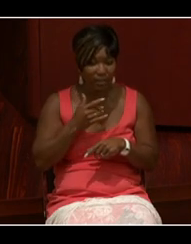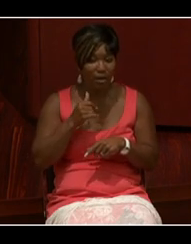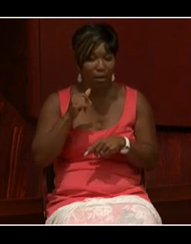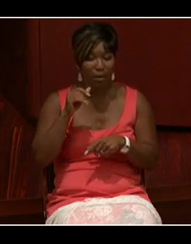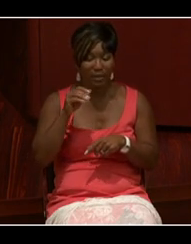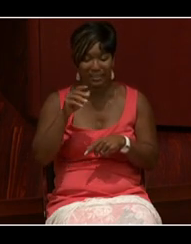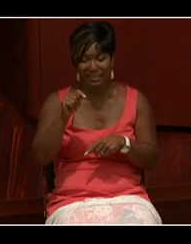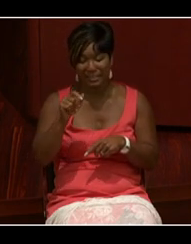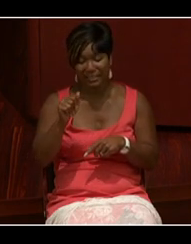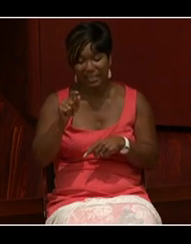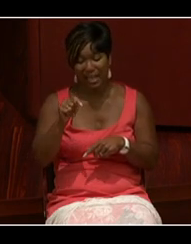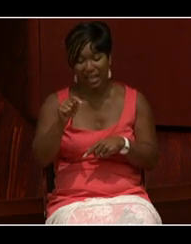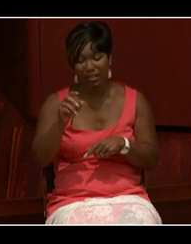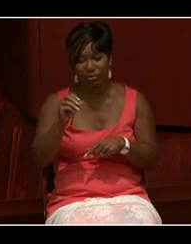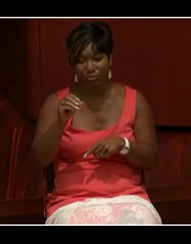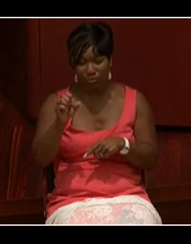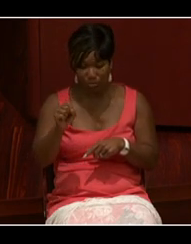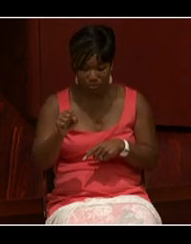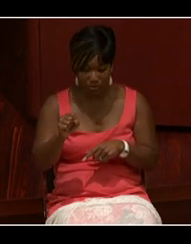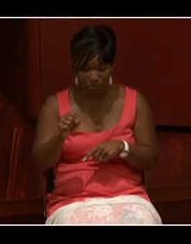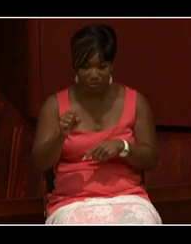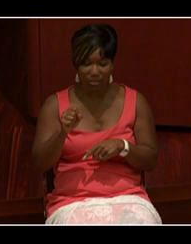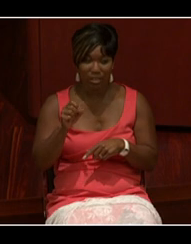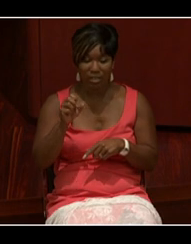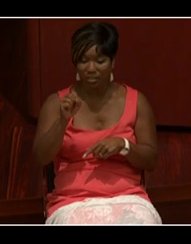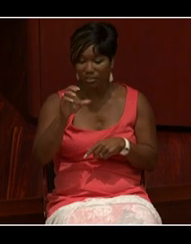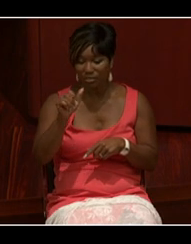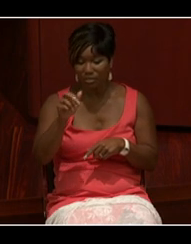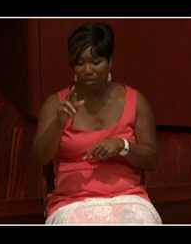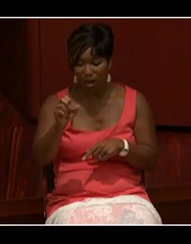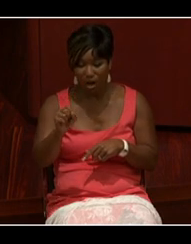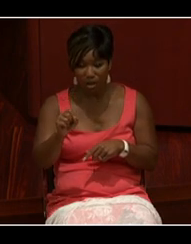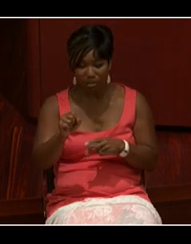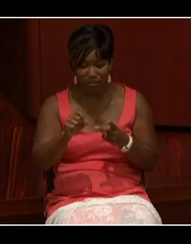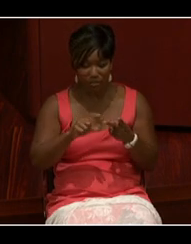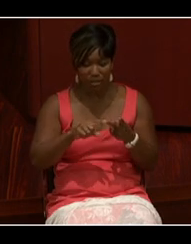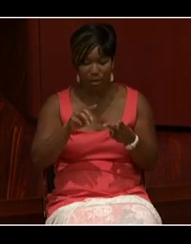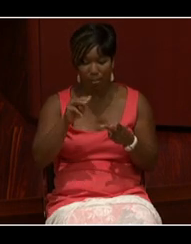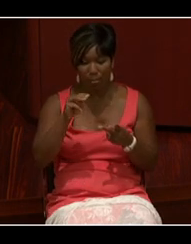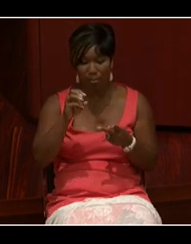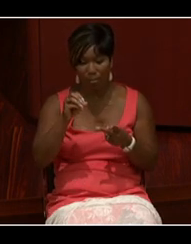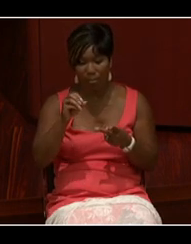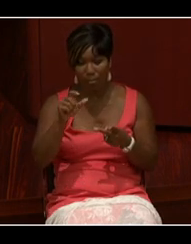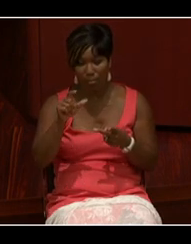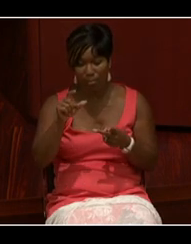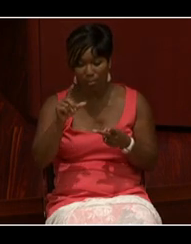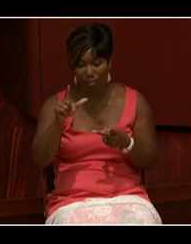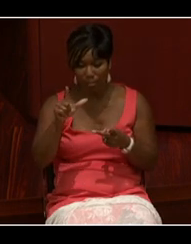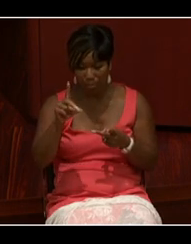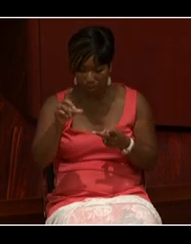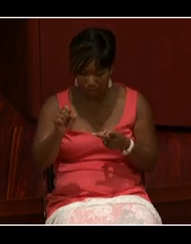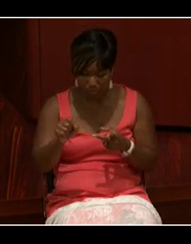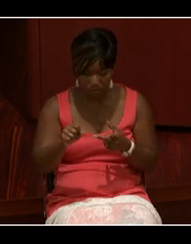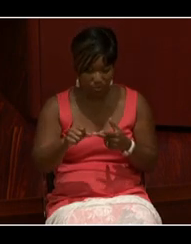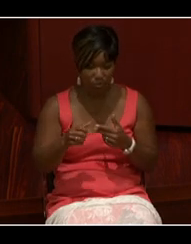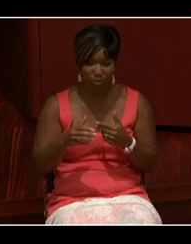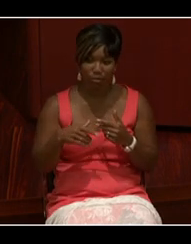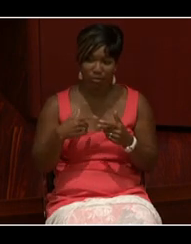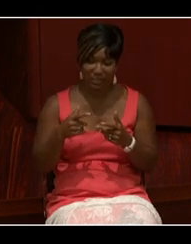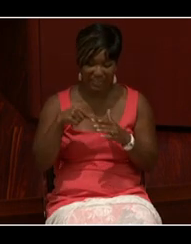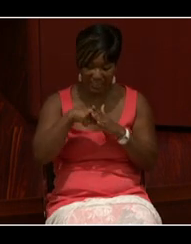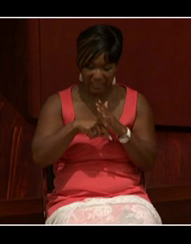such, scars, moles, and other details that provide you information on what an individual looked like.